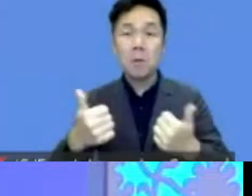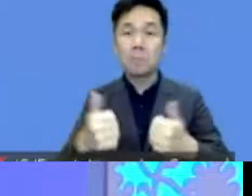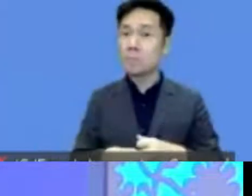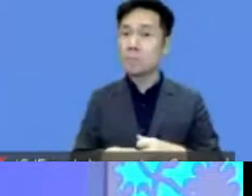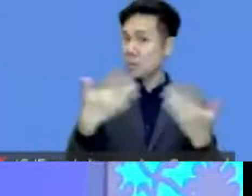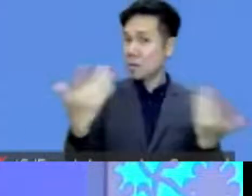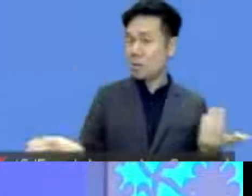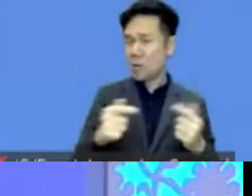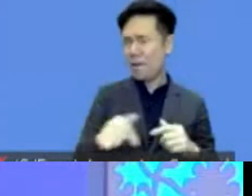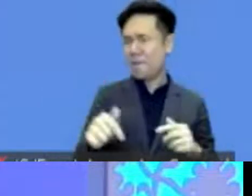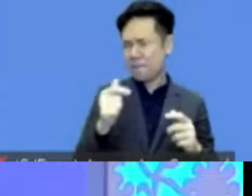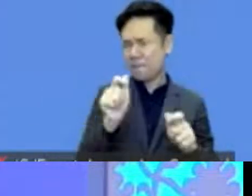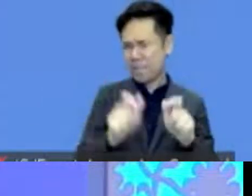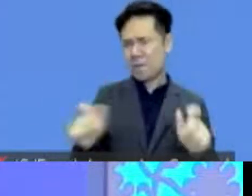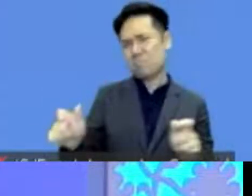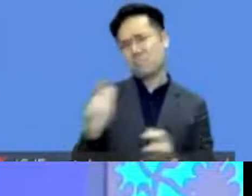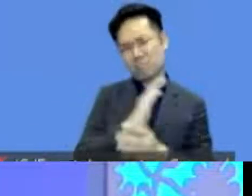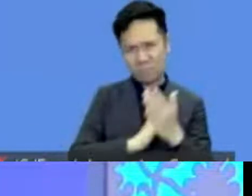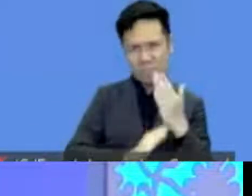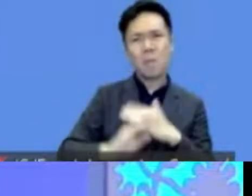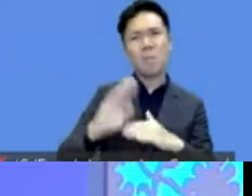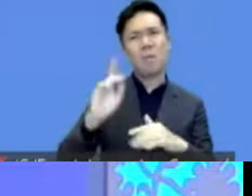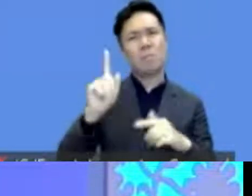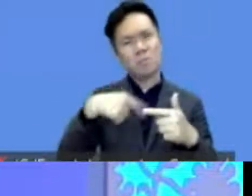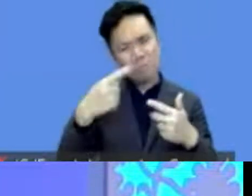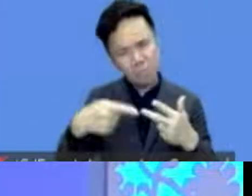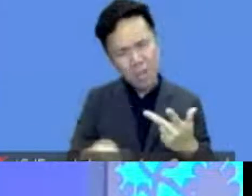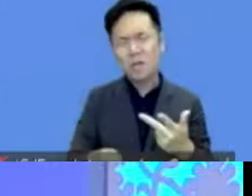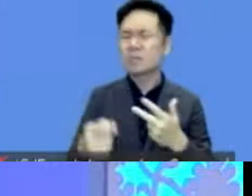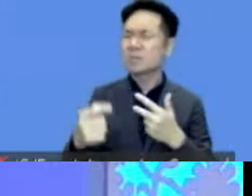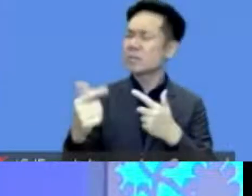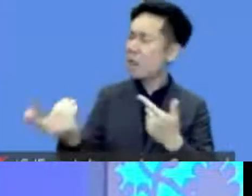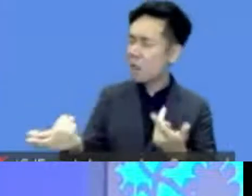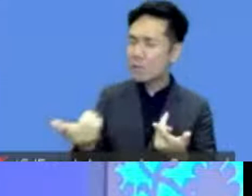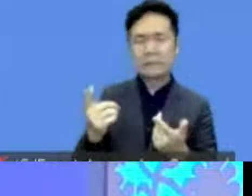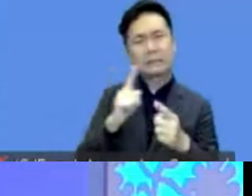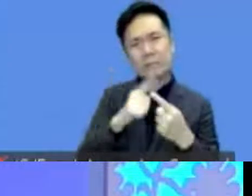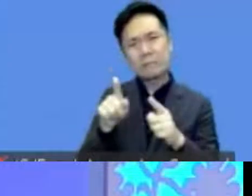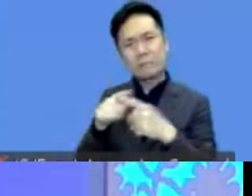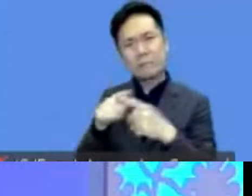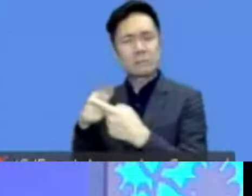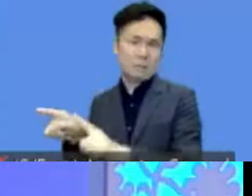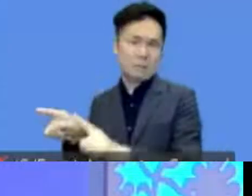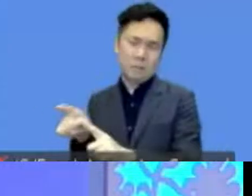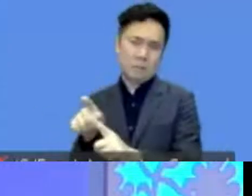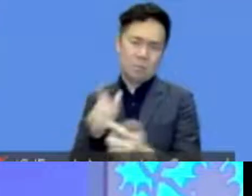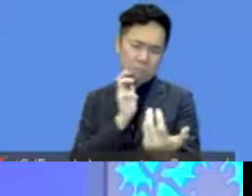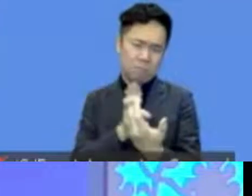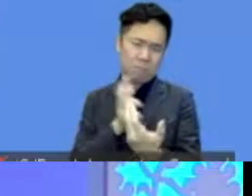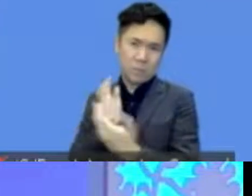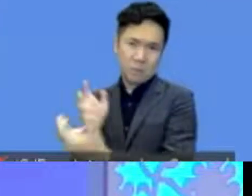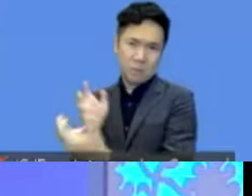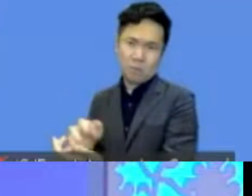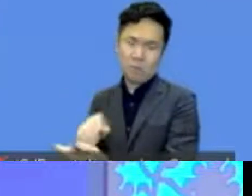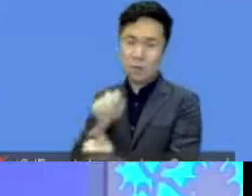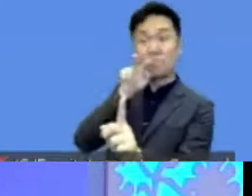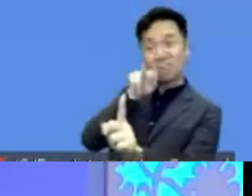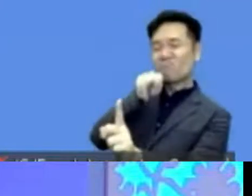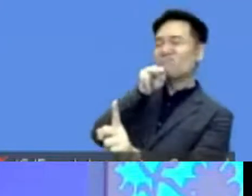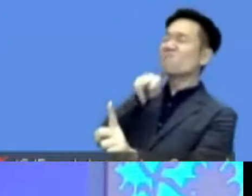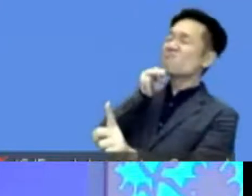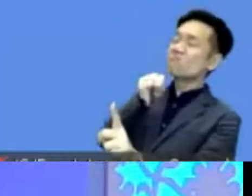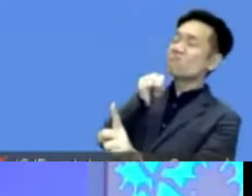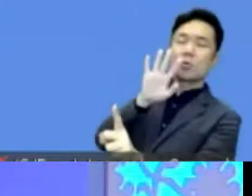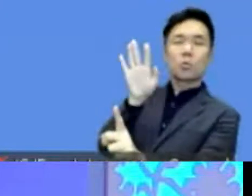be appreciative about that. We have to empathize that. If you don't empathize, we cannot feel what they feel. And we have our own